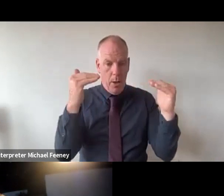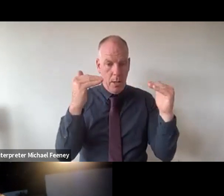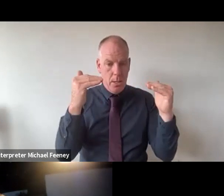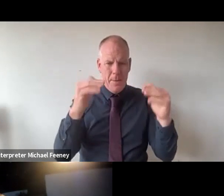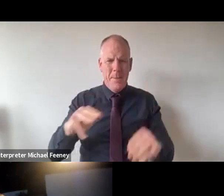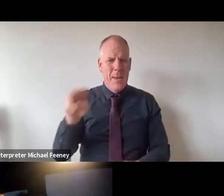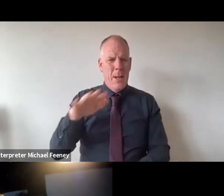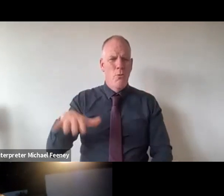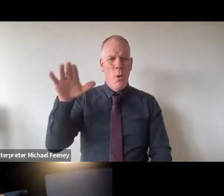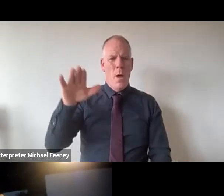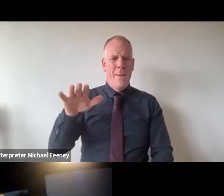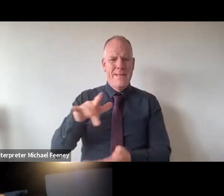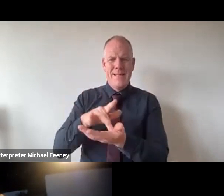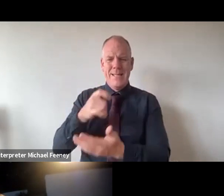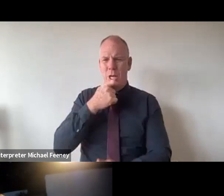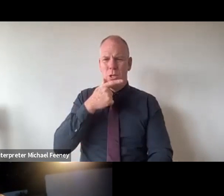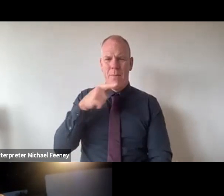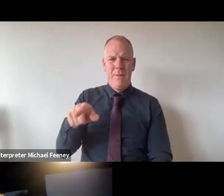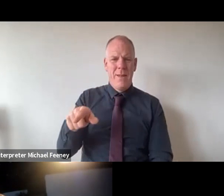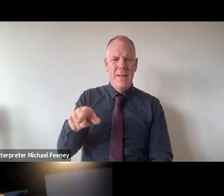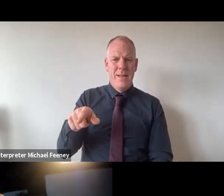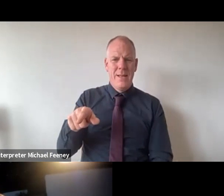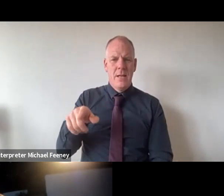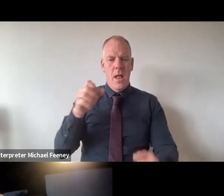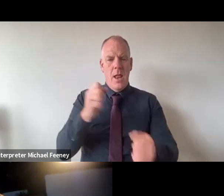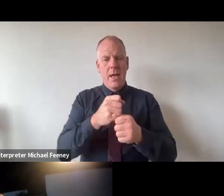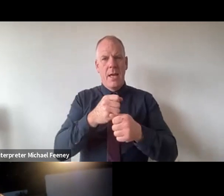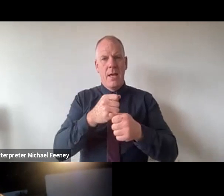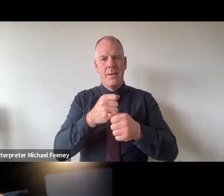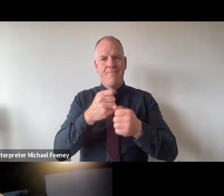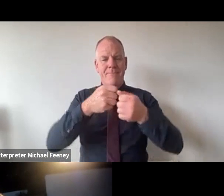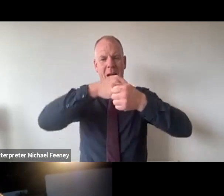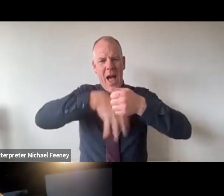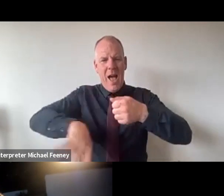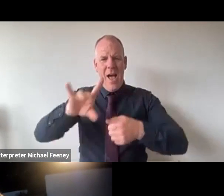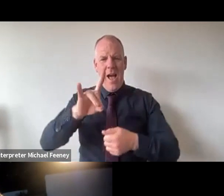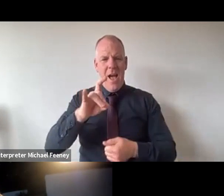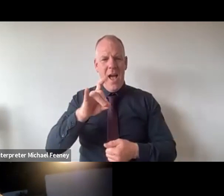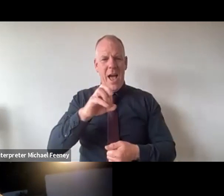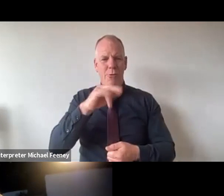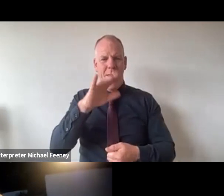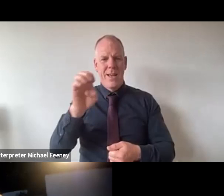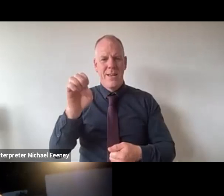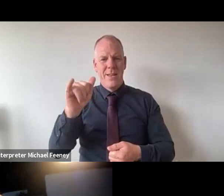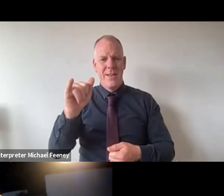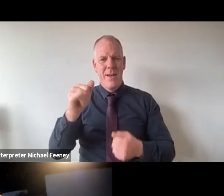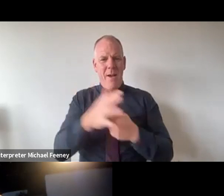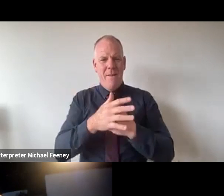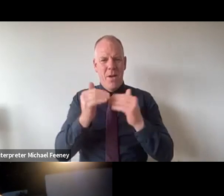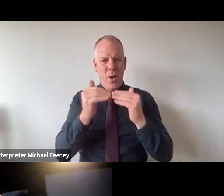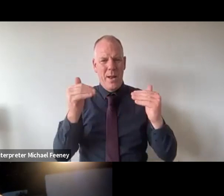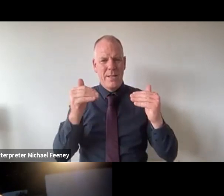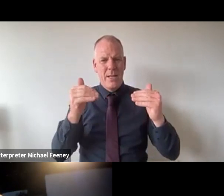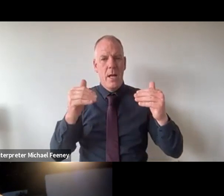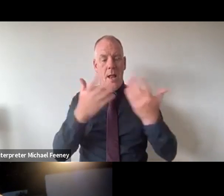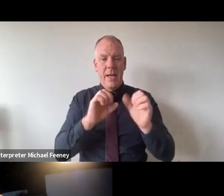up in the inner city, we're seeing this as a hierarchy of equality, and there's a lot of tension in that. Can you imagine growing up in Sheriff Street and you're